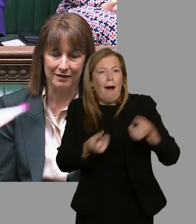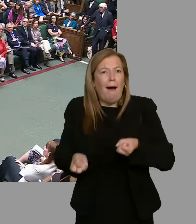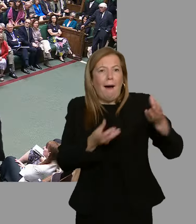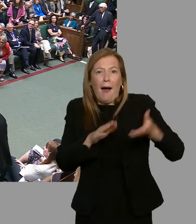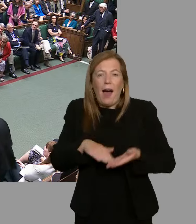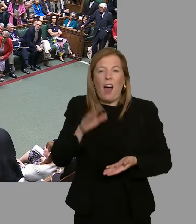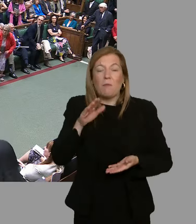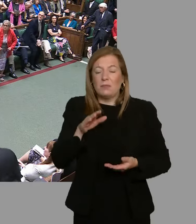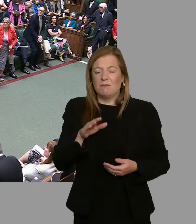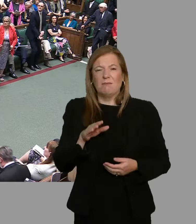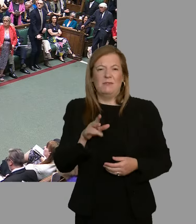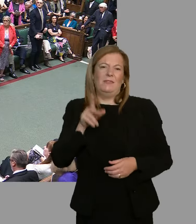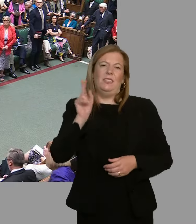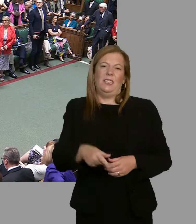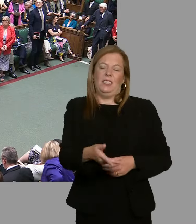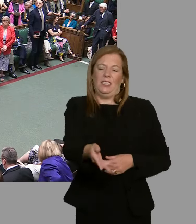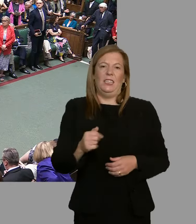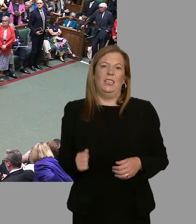got.